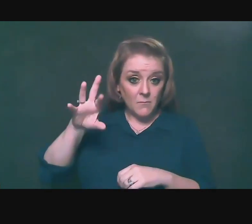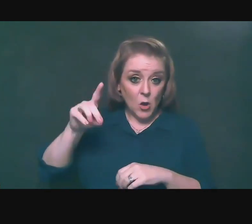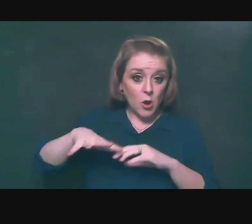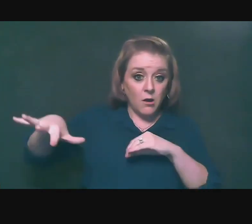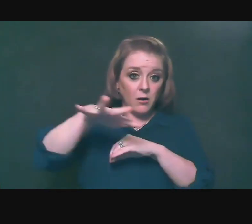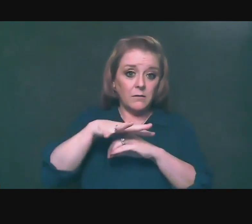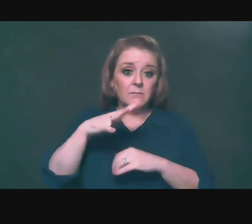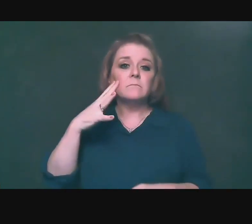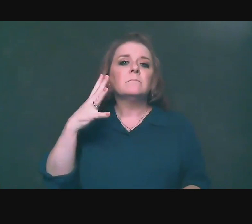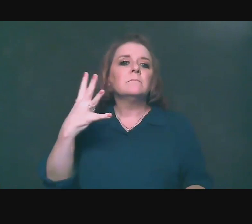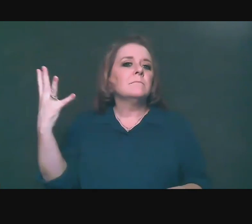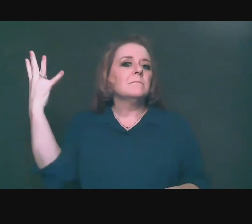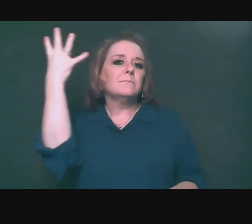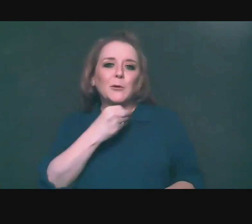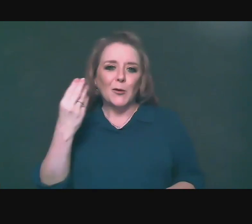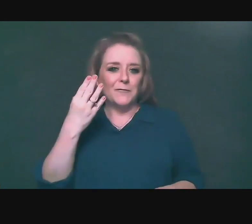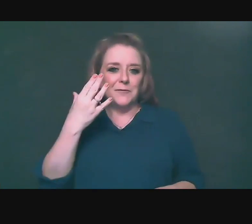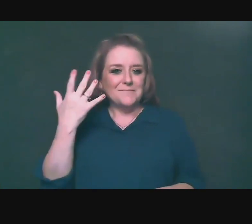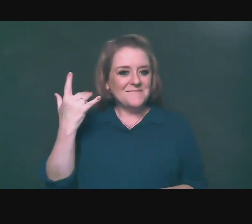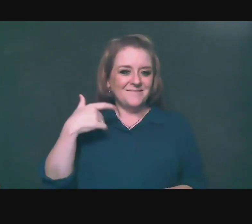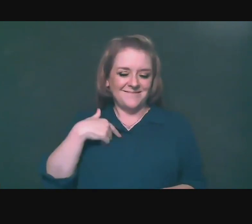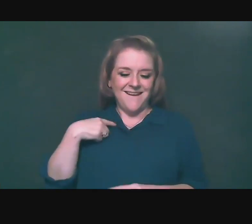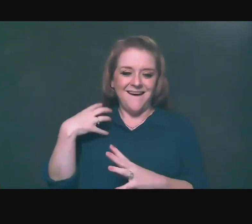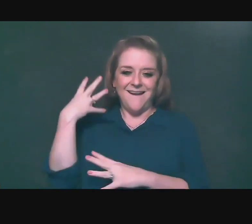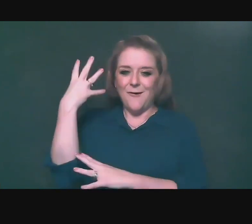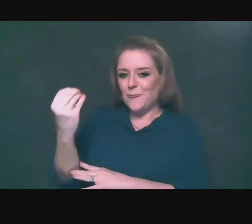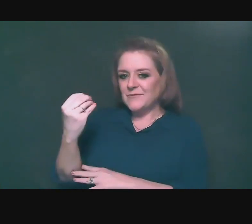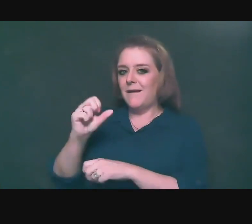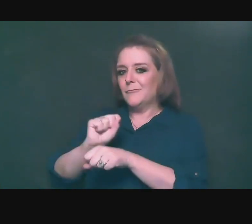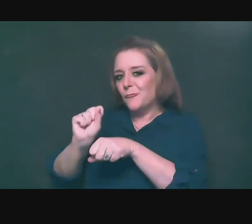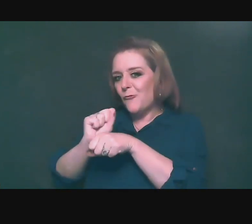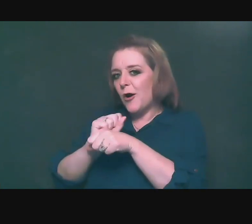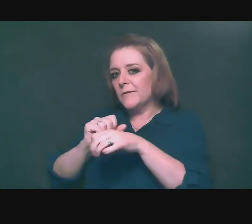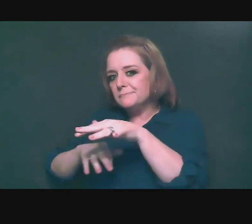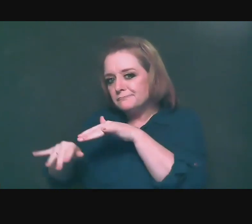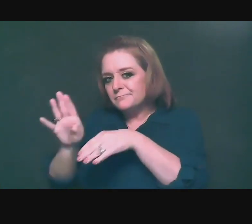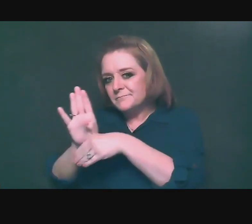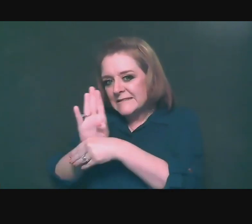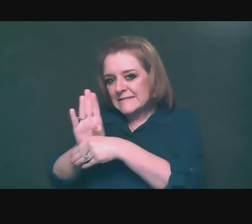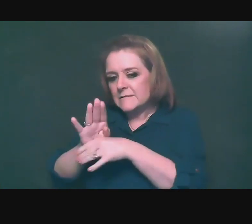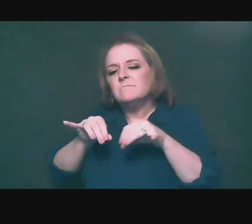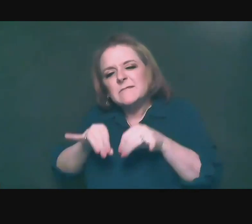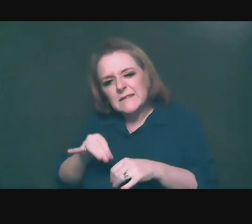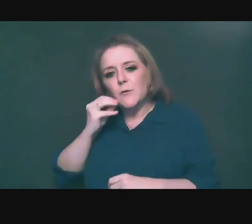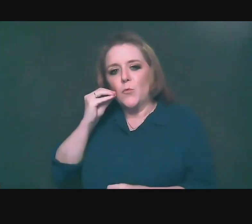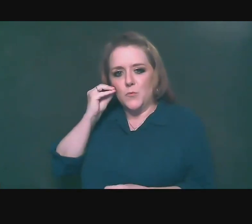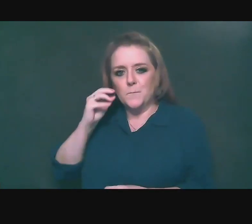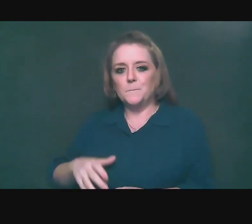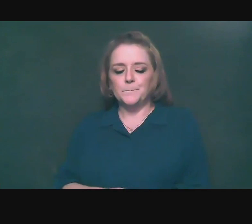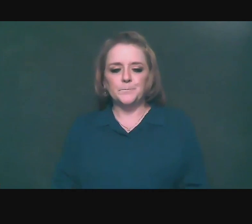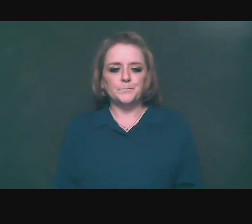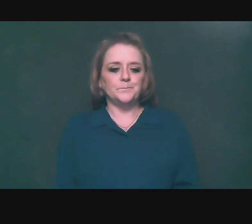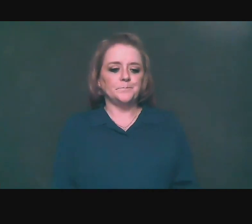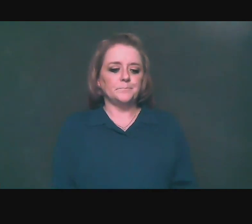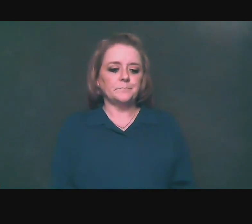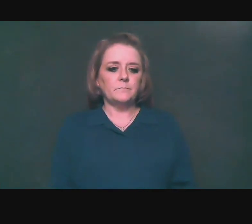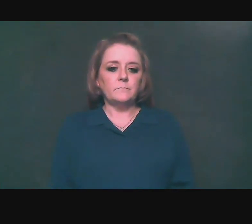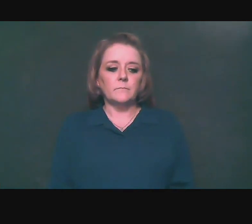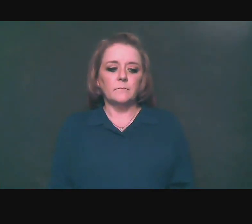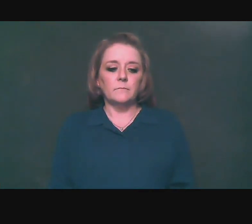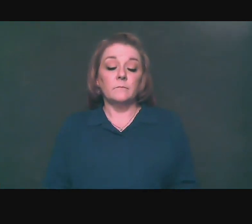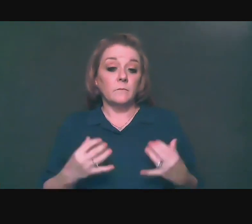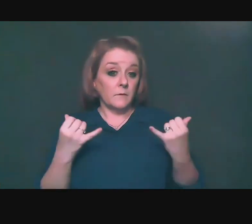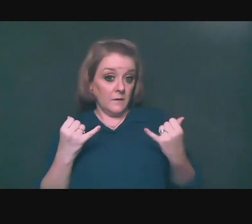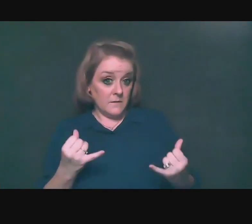took the opportunity to get outside and to stay at home. As these businesses